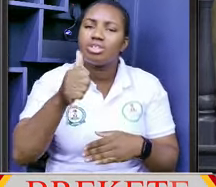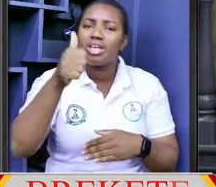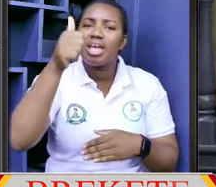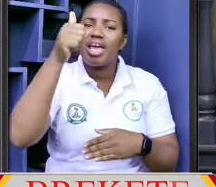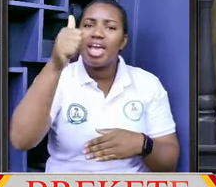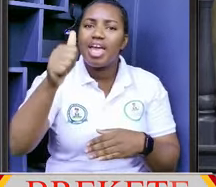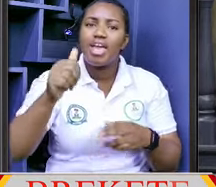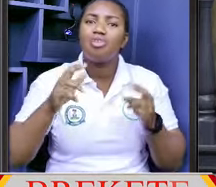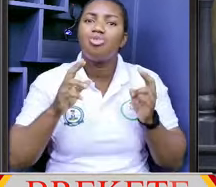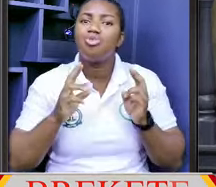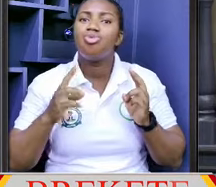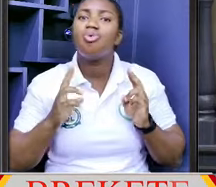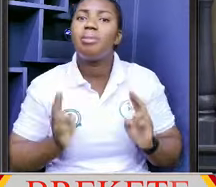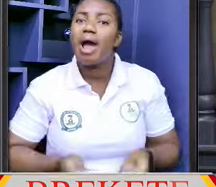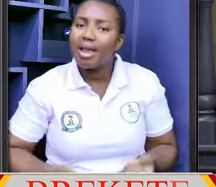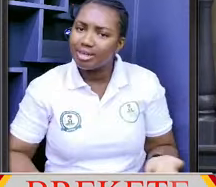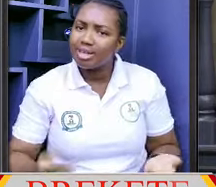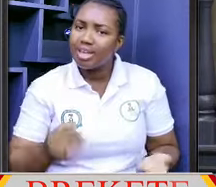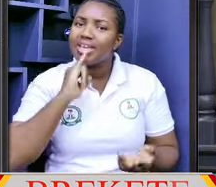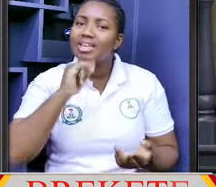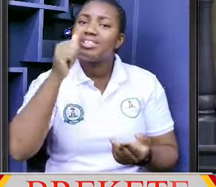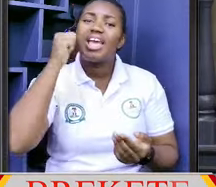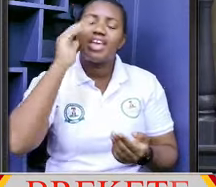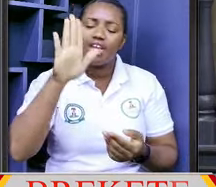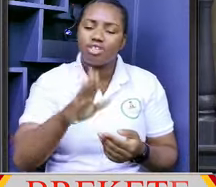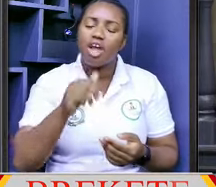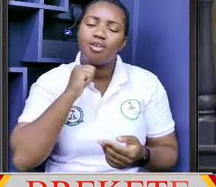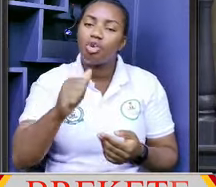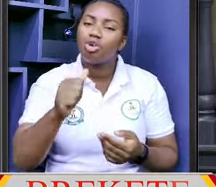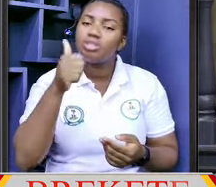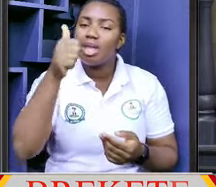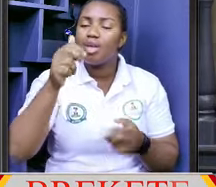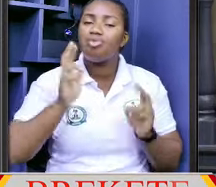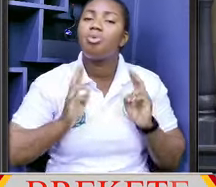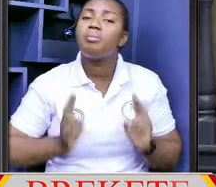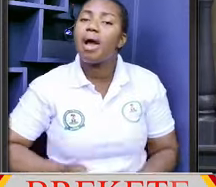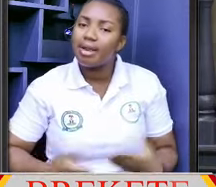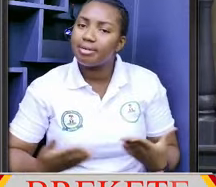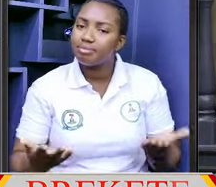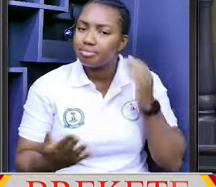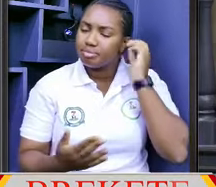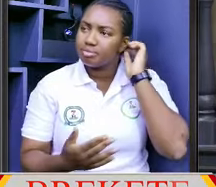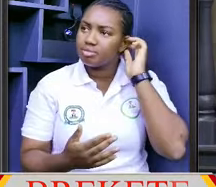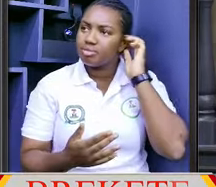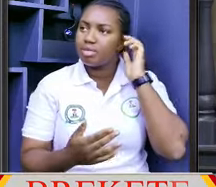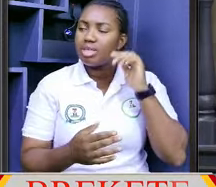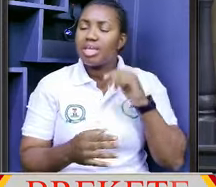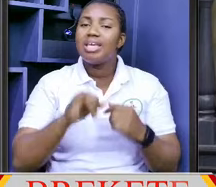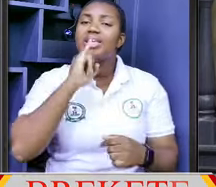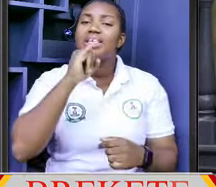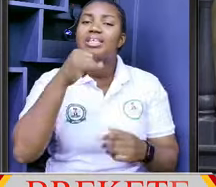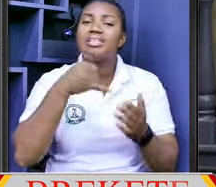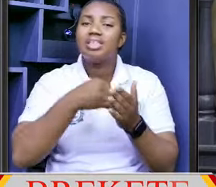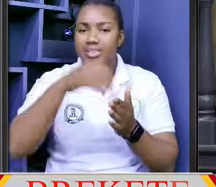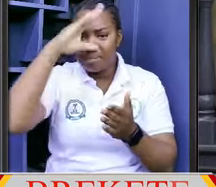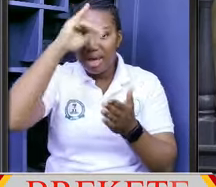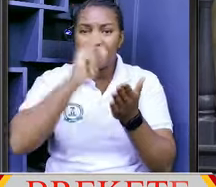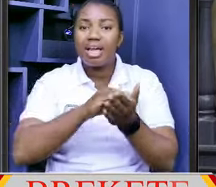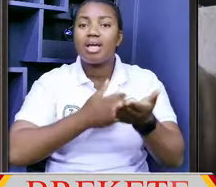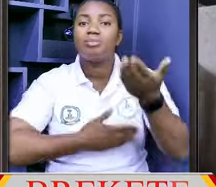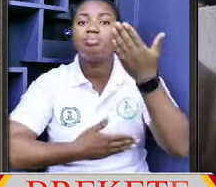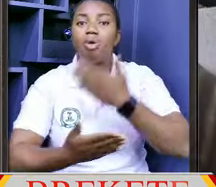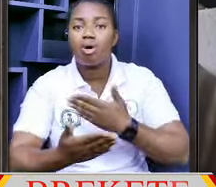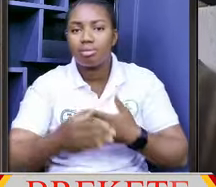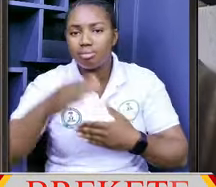Is the girl child not a human being? Who gave? Now man born man? No